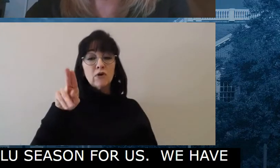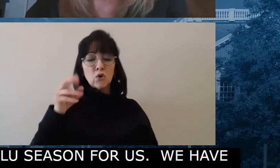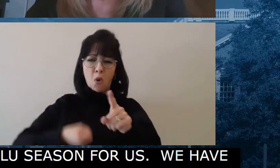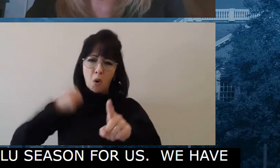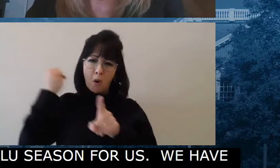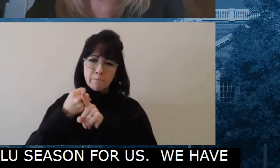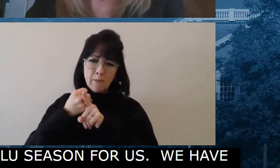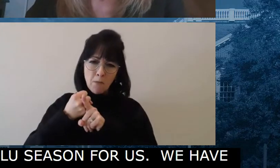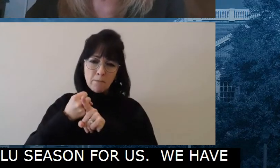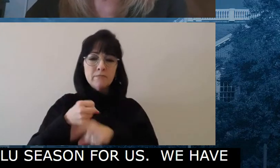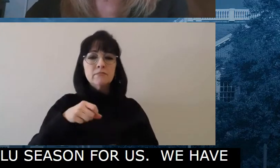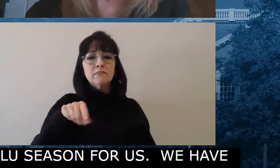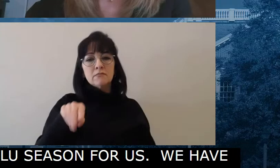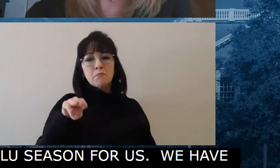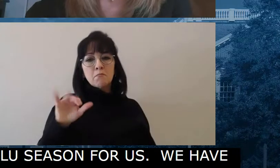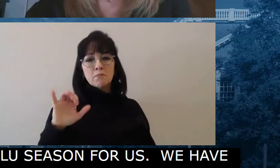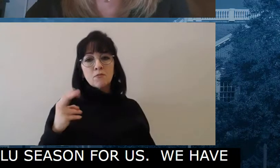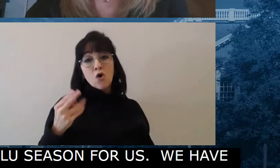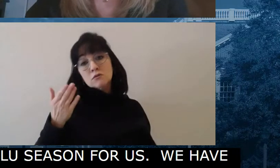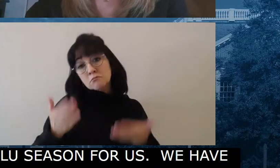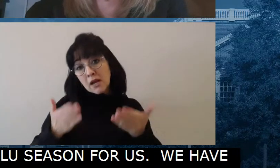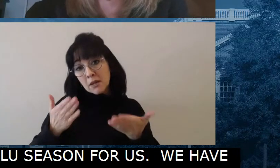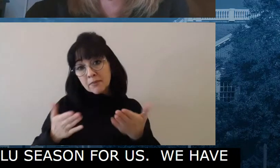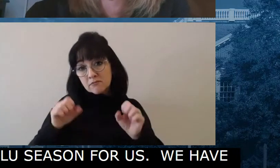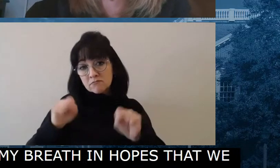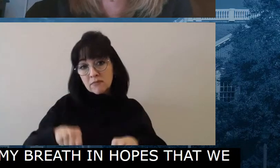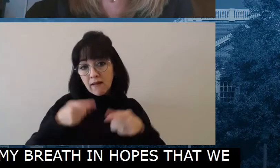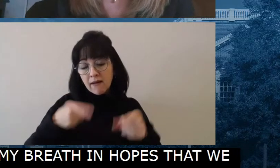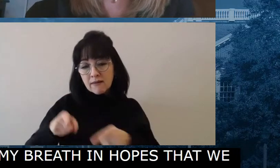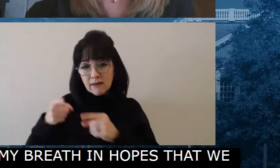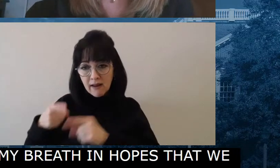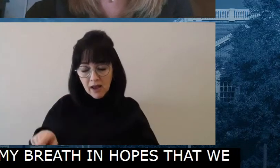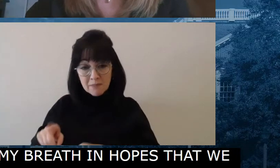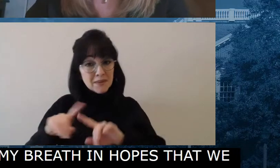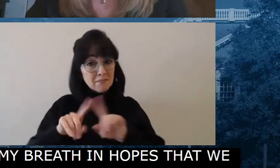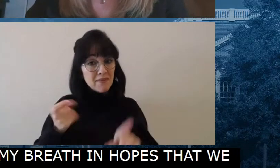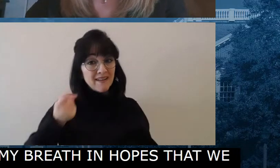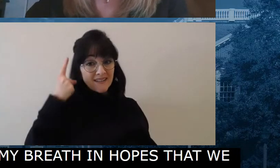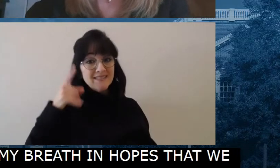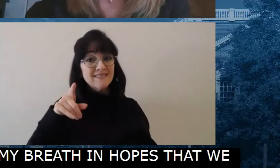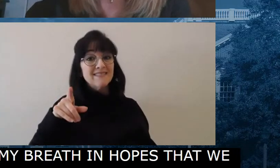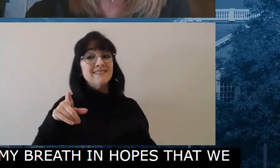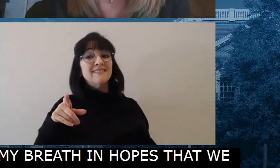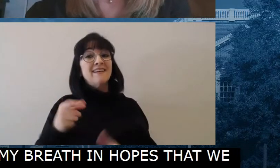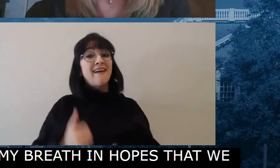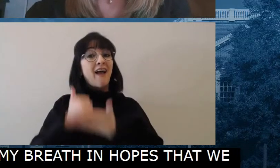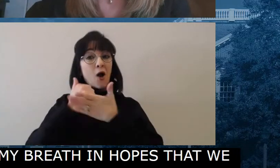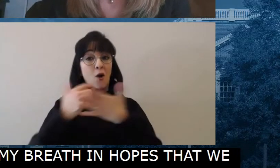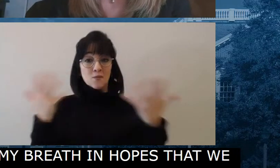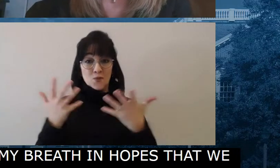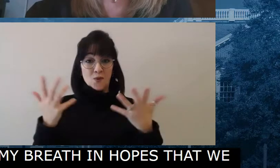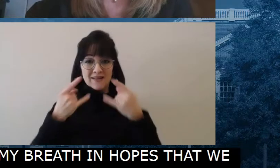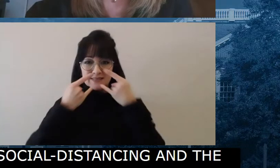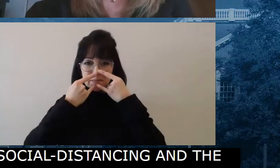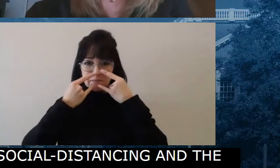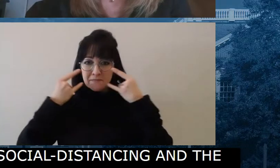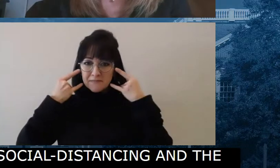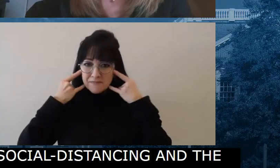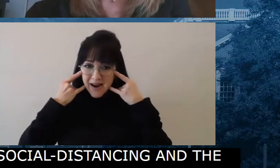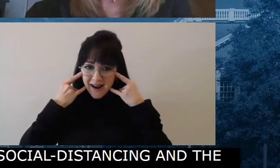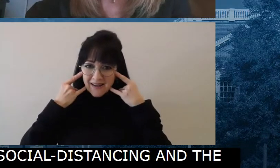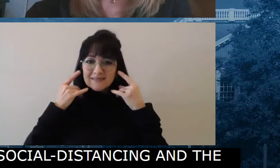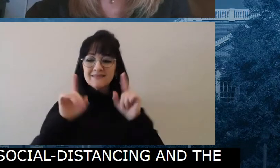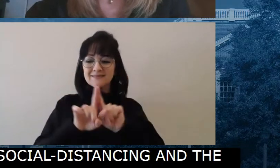the social distancing and the mask wearing that we are doing is clearly having an impact